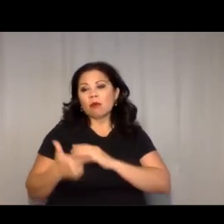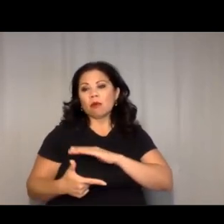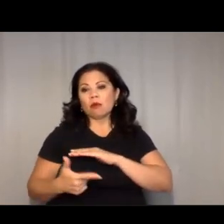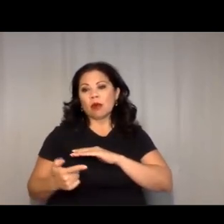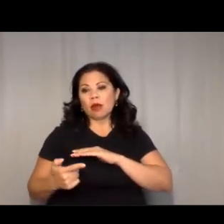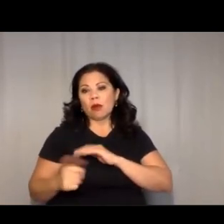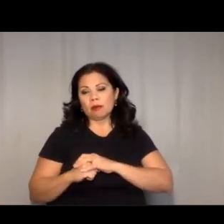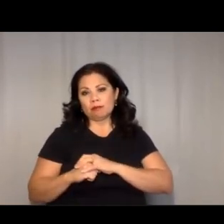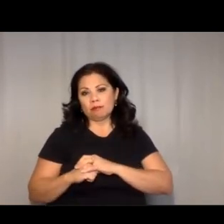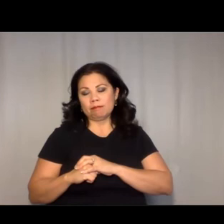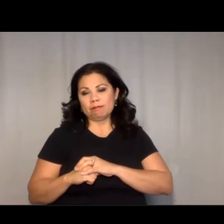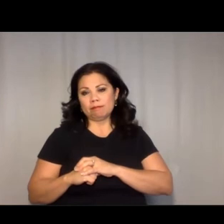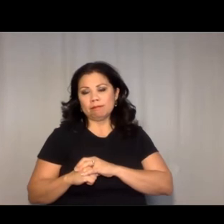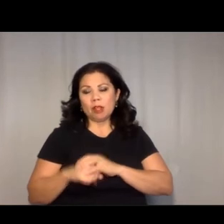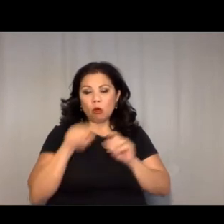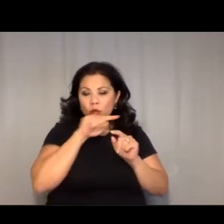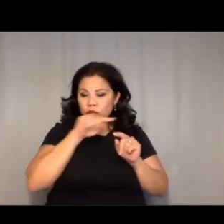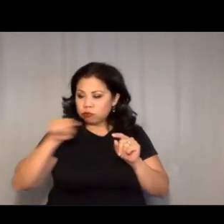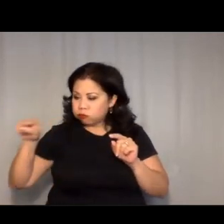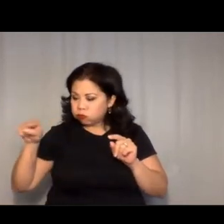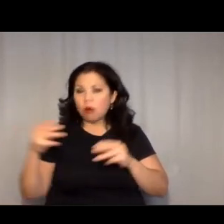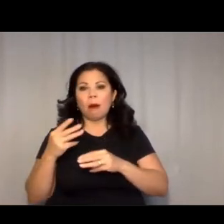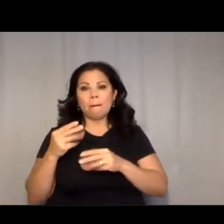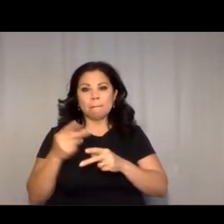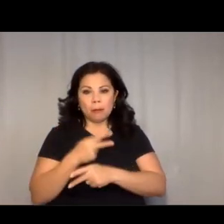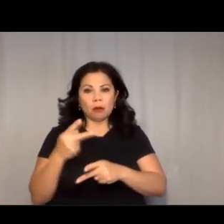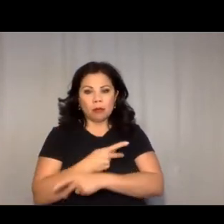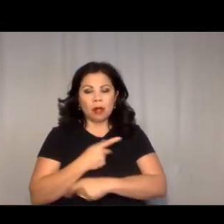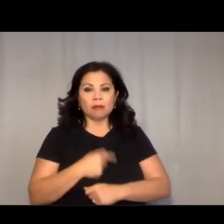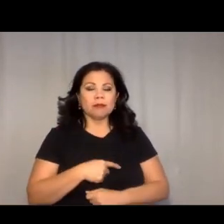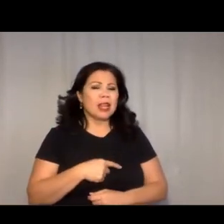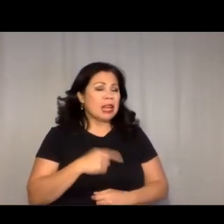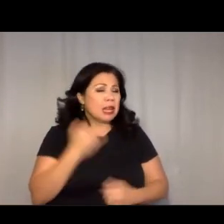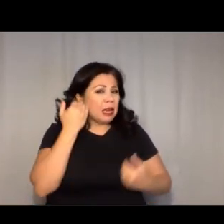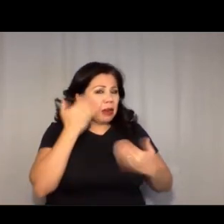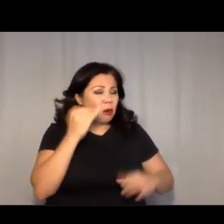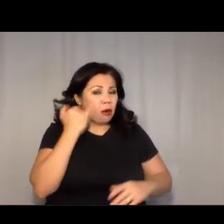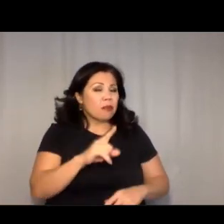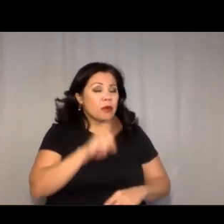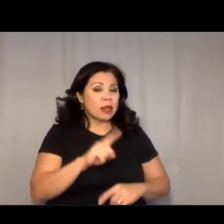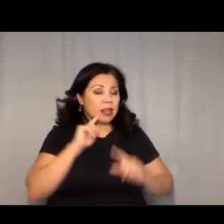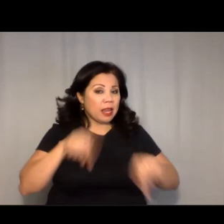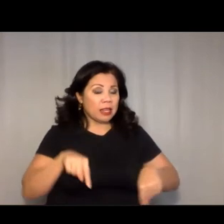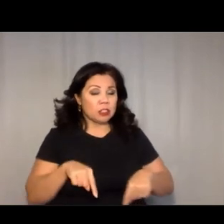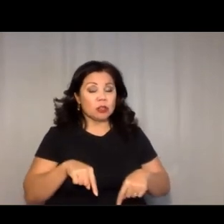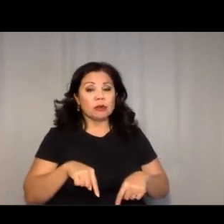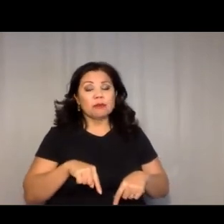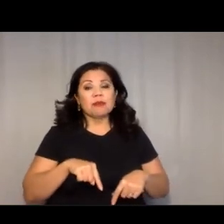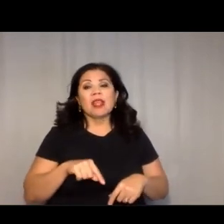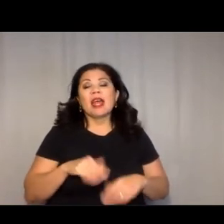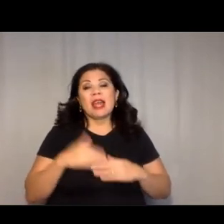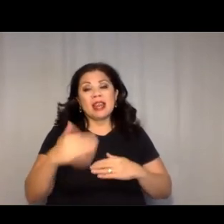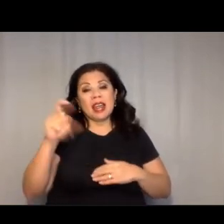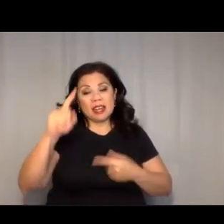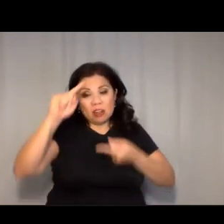I got to multiply across. Okay. So I'm not sure if this is my answer. My third step is to simplify. All right, so I can find a